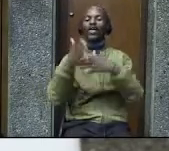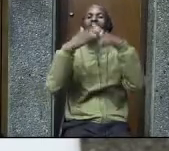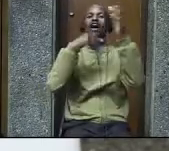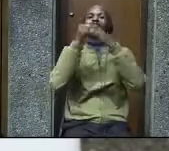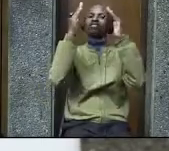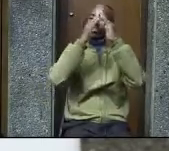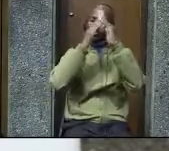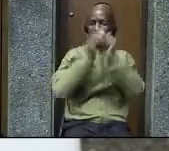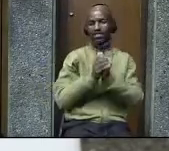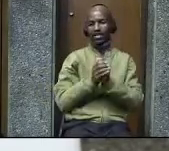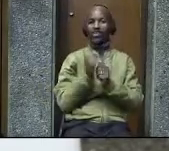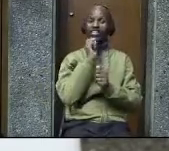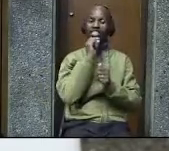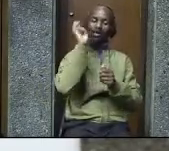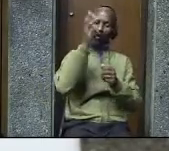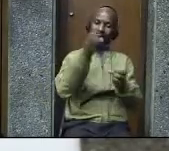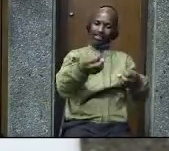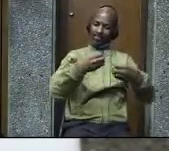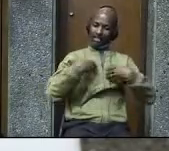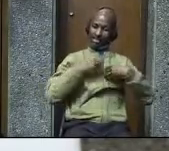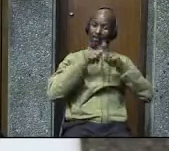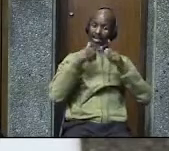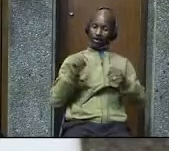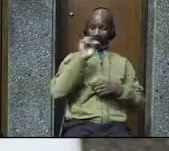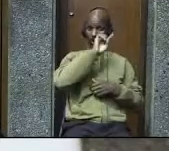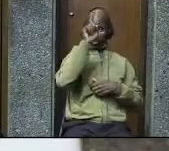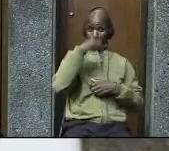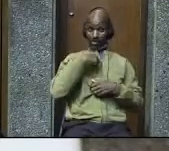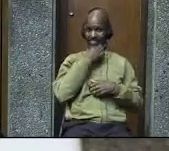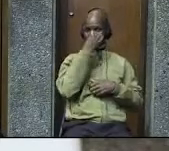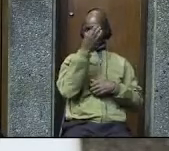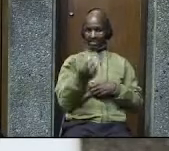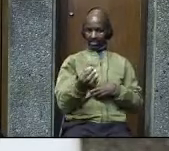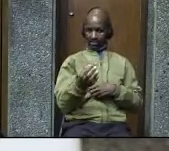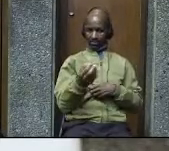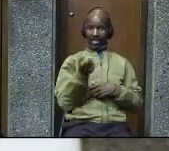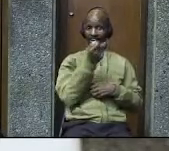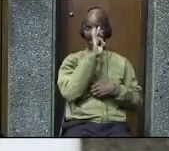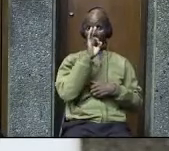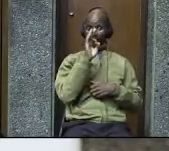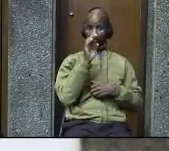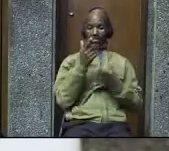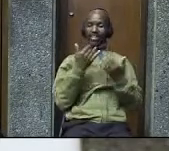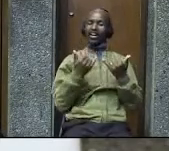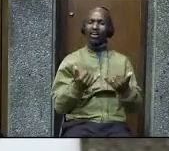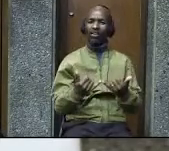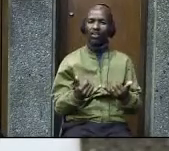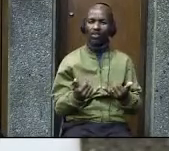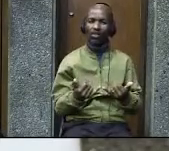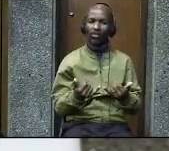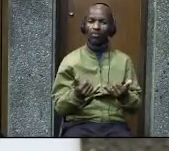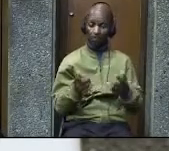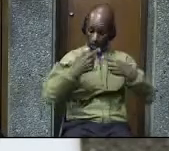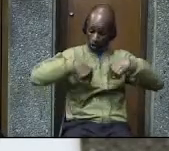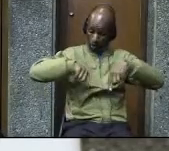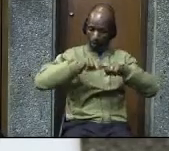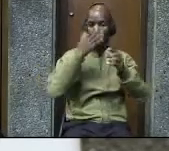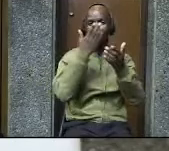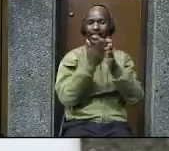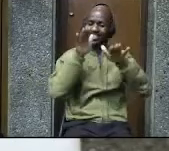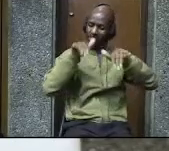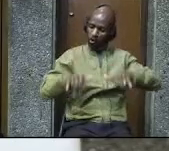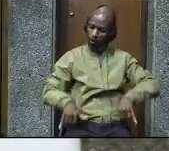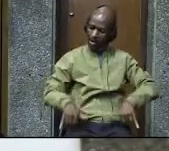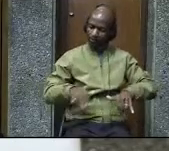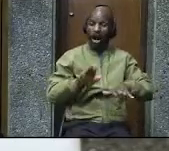1996-1997 ga tho refatshe leo re tlo ya go lona jwale nna potso ya ka kore na ga e le gantle re tshwanetse re eme nako